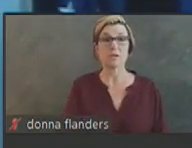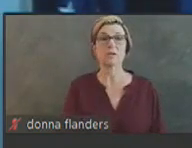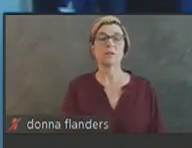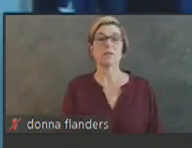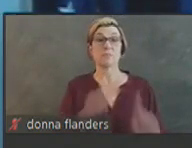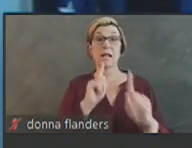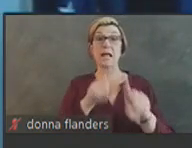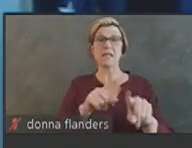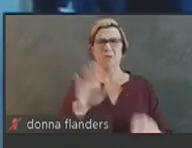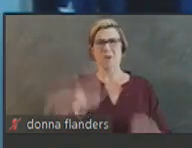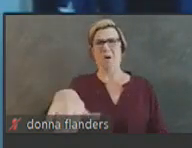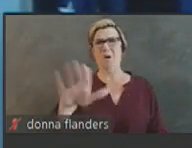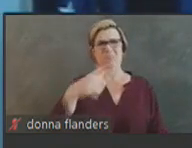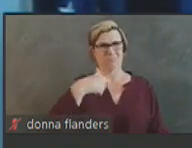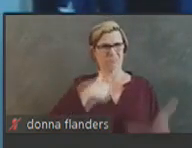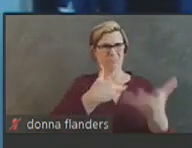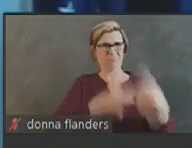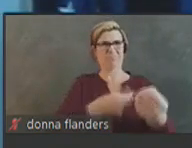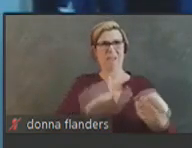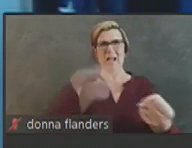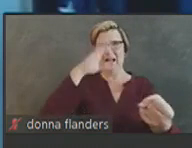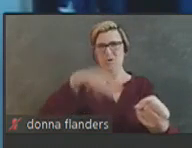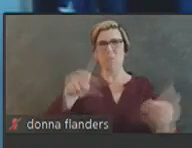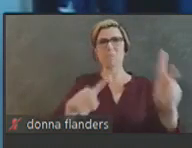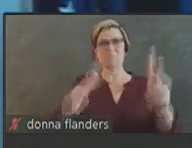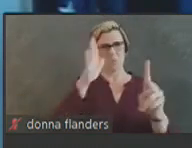will. And oftentimes when I talk to my